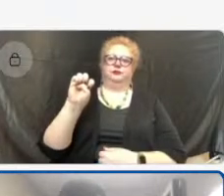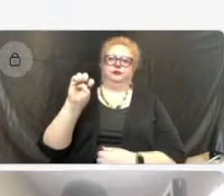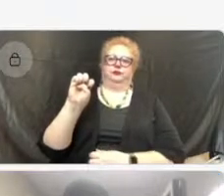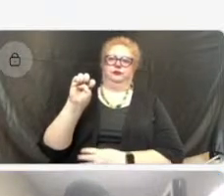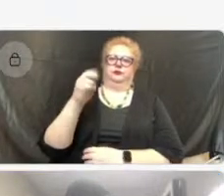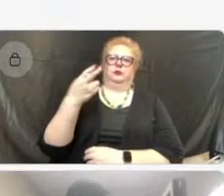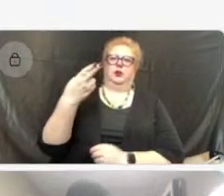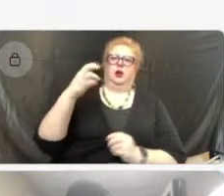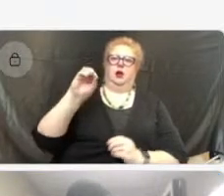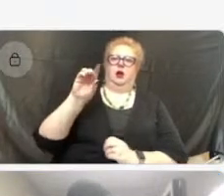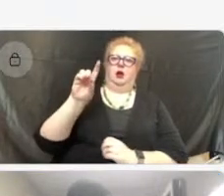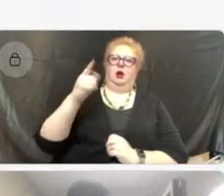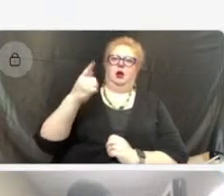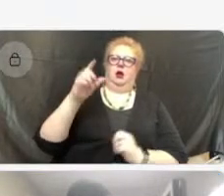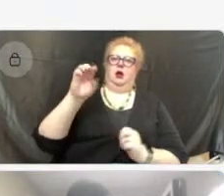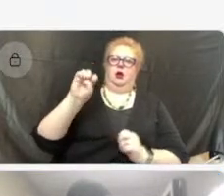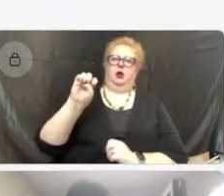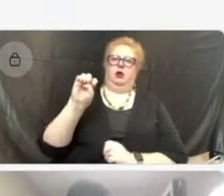Commissioner Hodge?